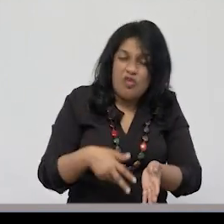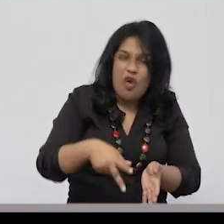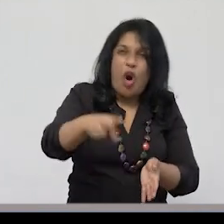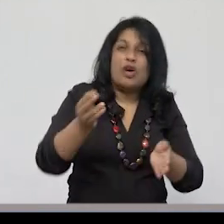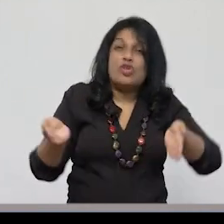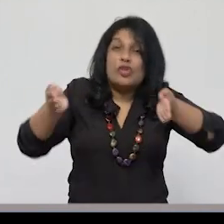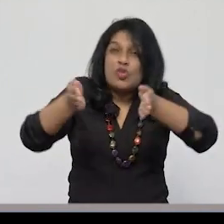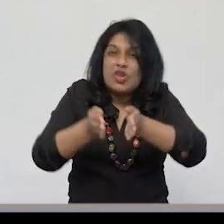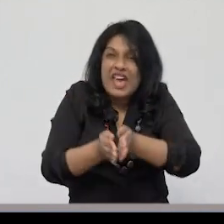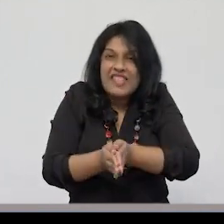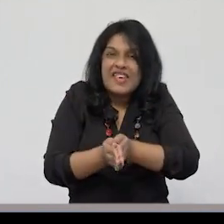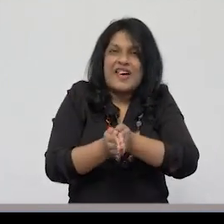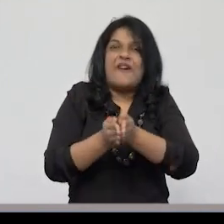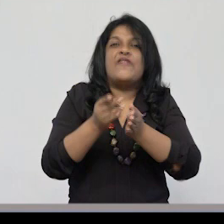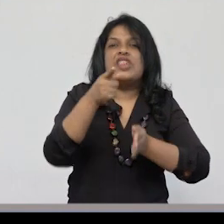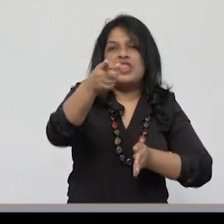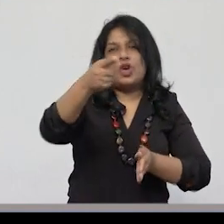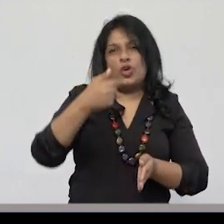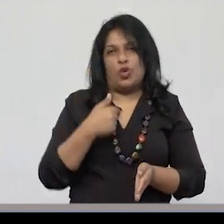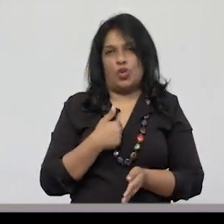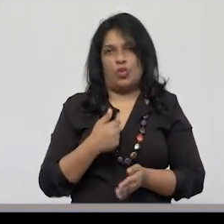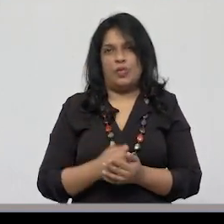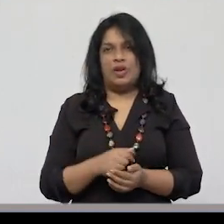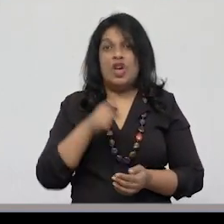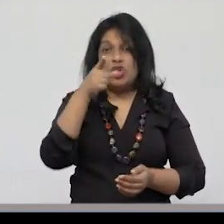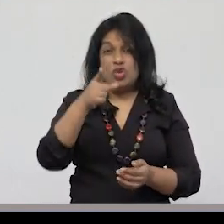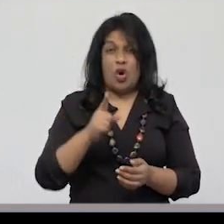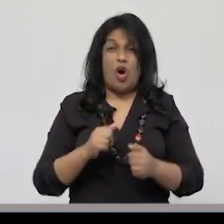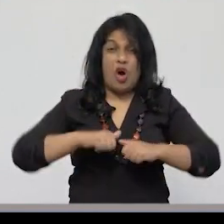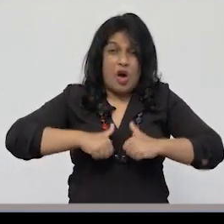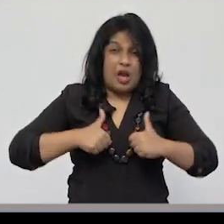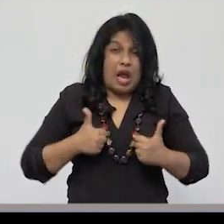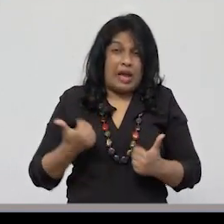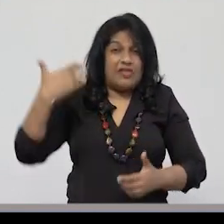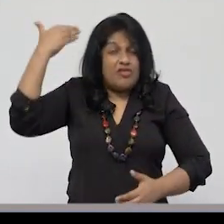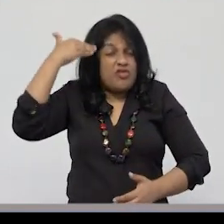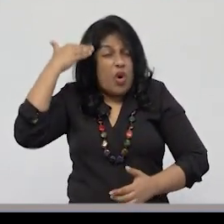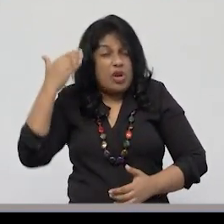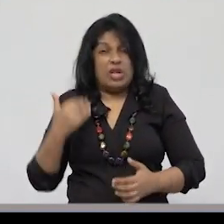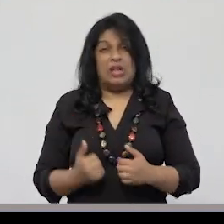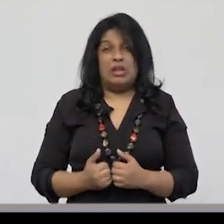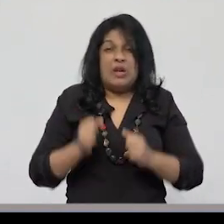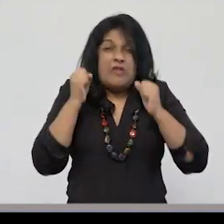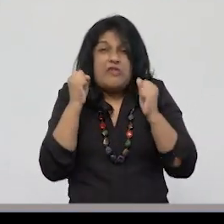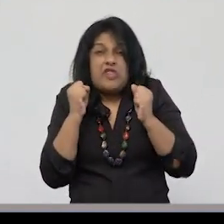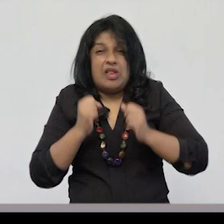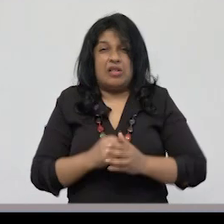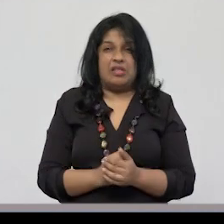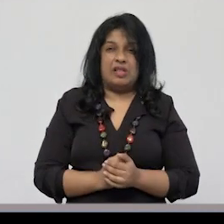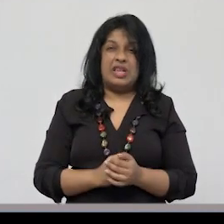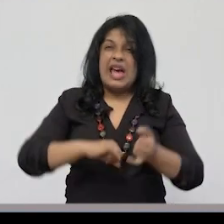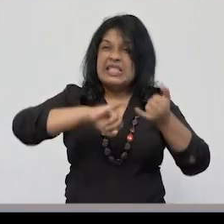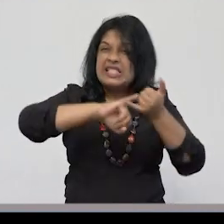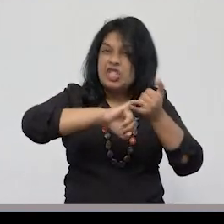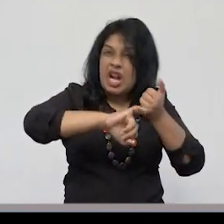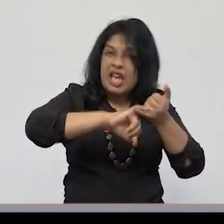Probably not. I want to tell you, if you're feeling overloaded right now, you're feeling stressed, and you're feeling like